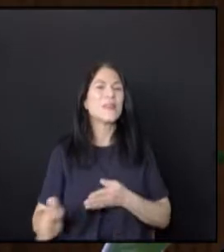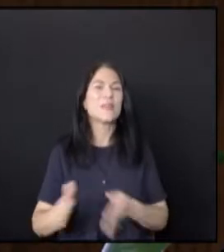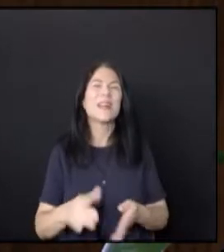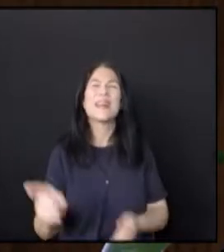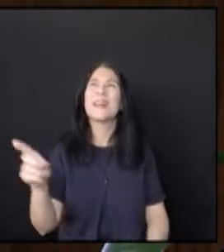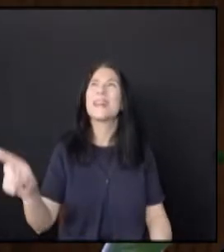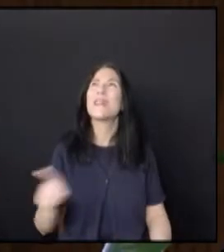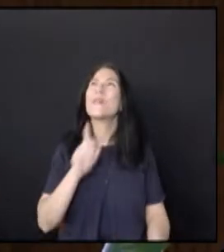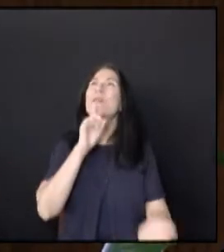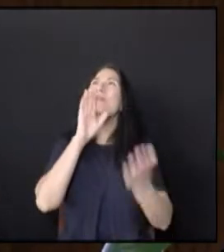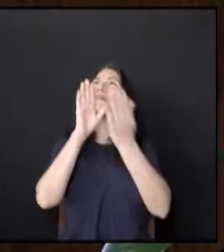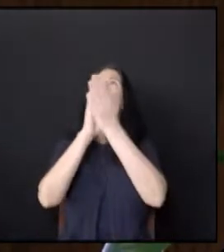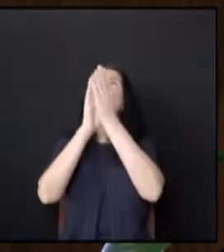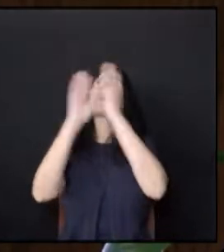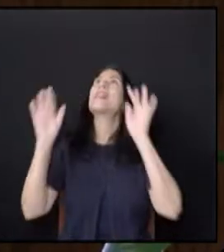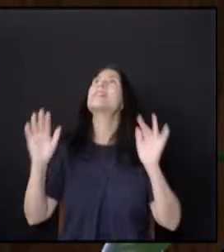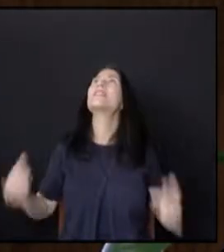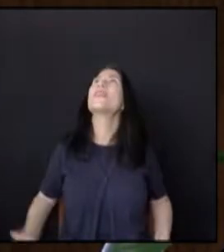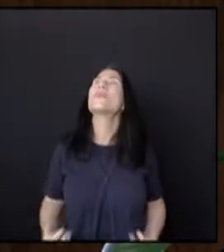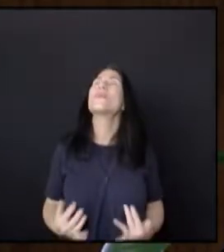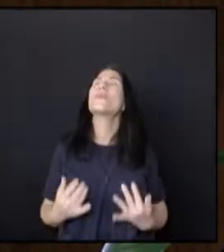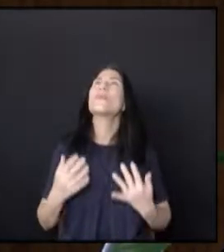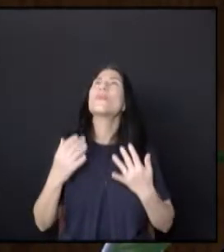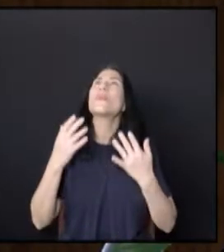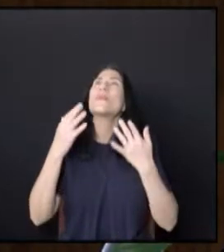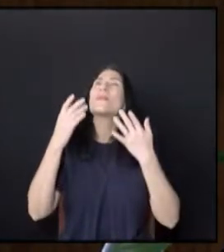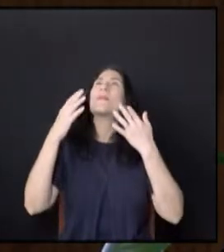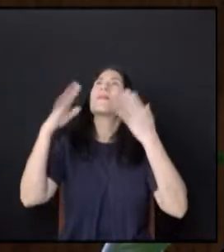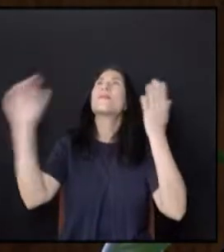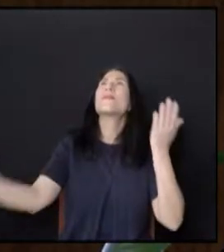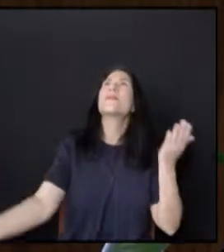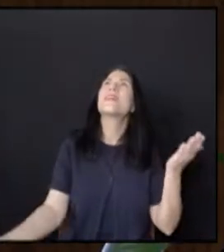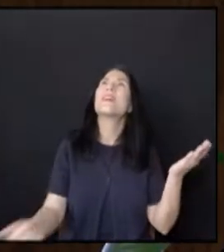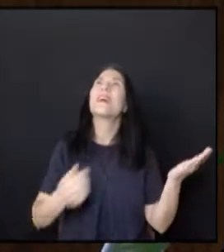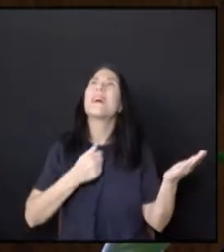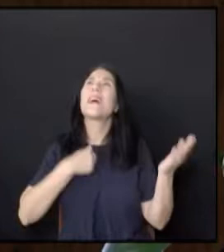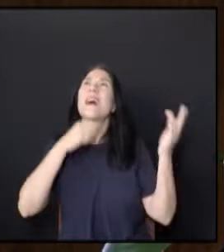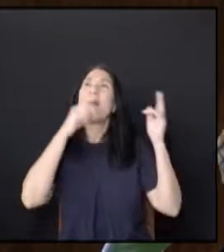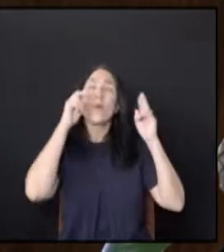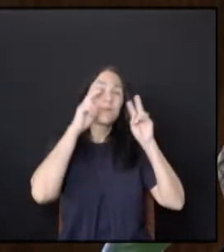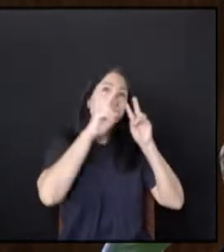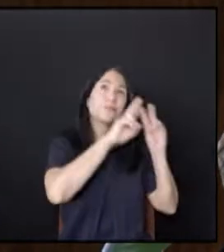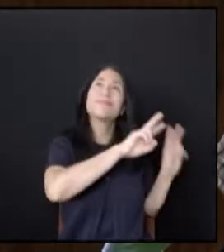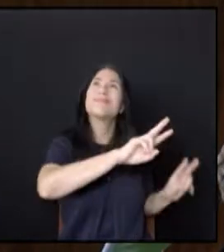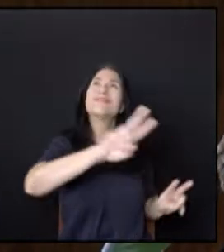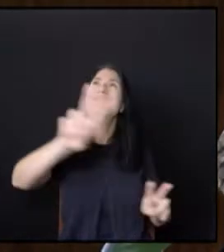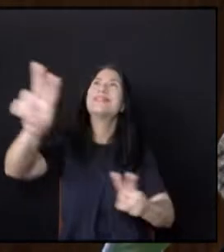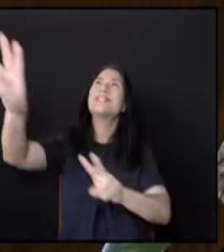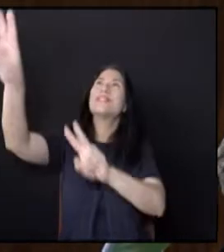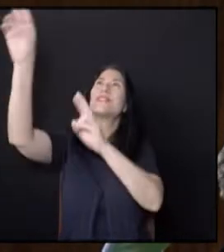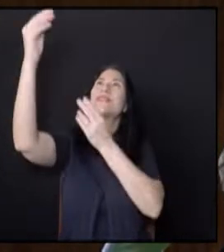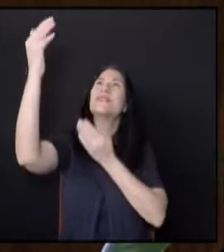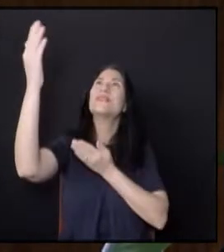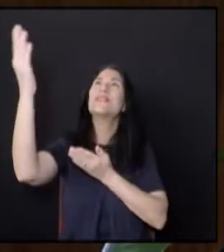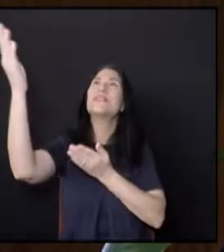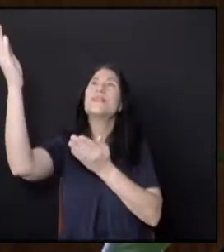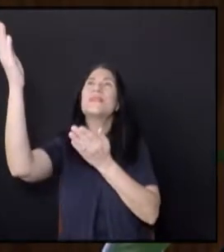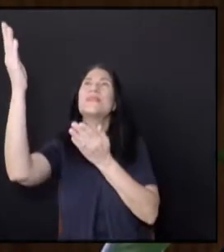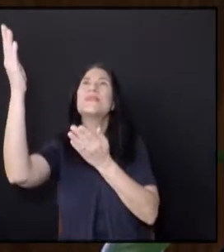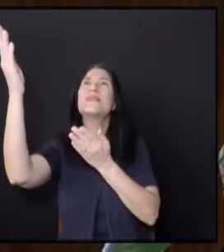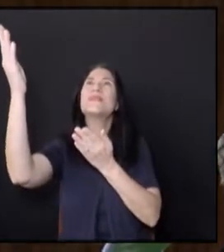Praise is rising, eyes are turning to